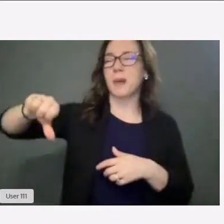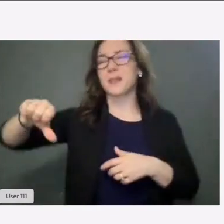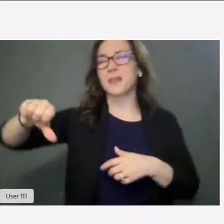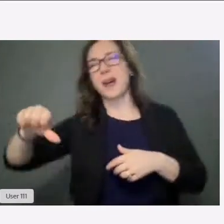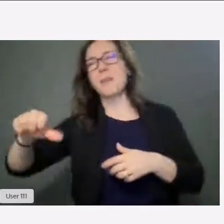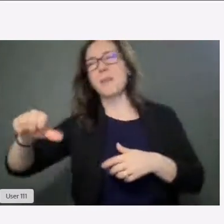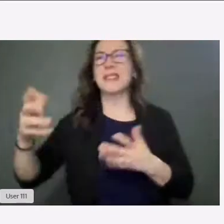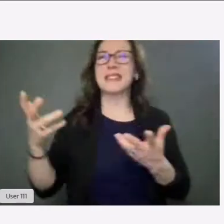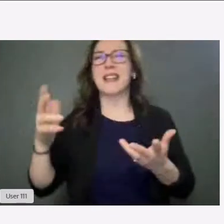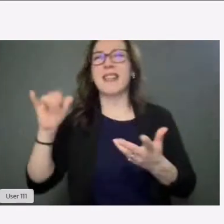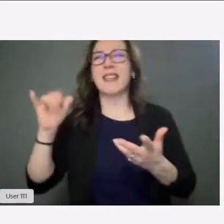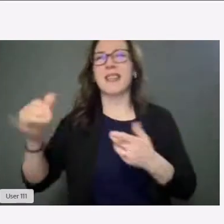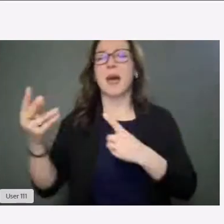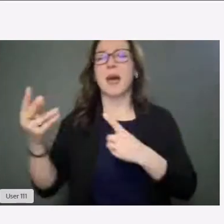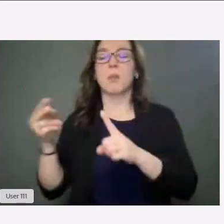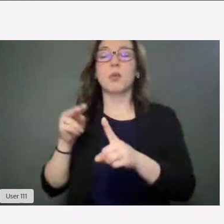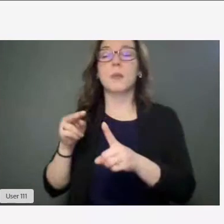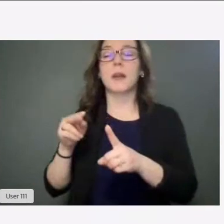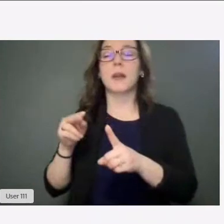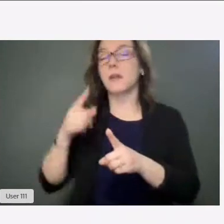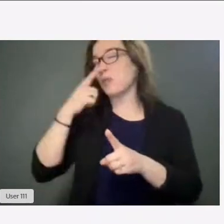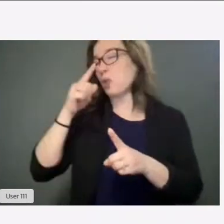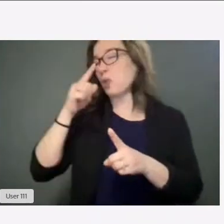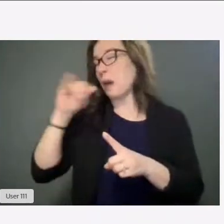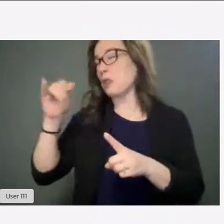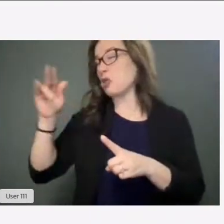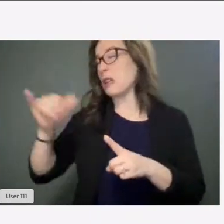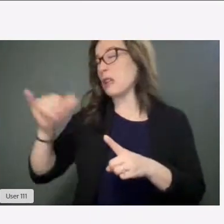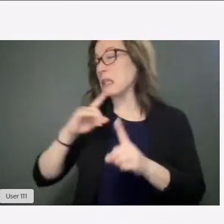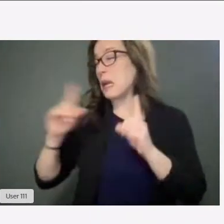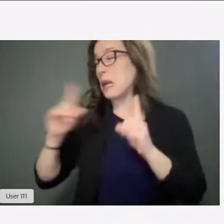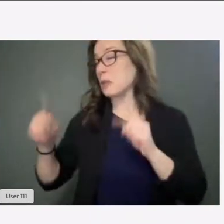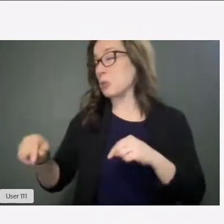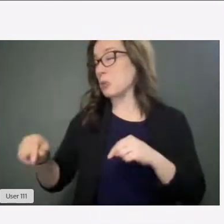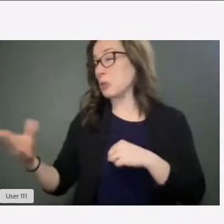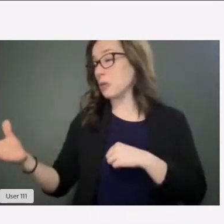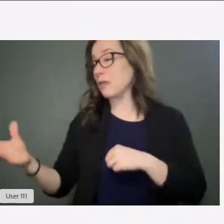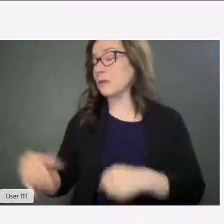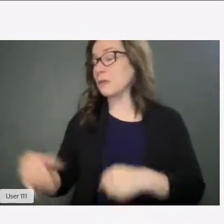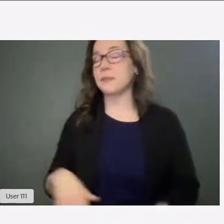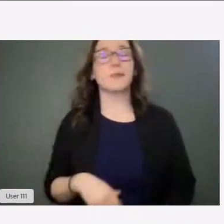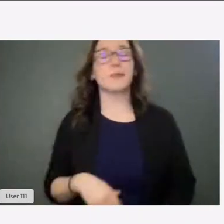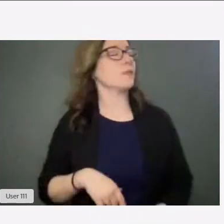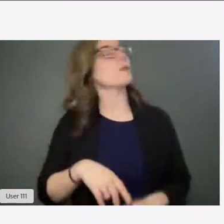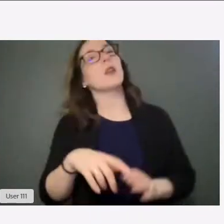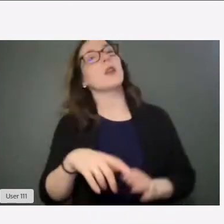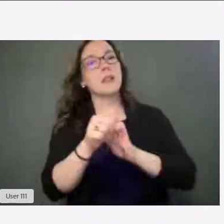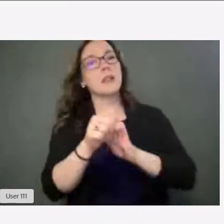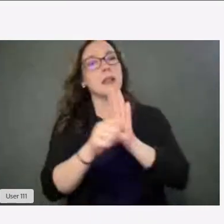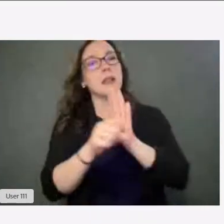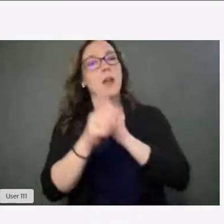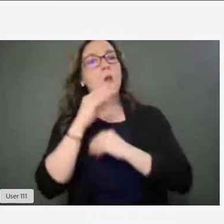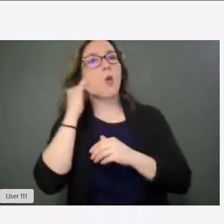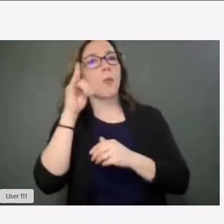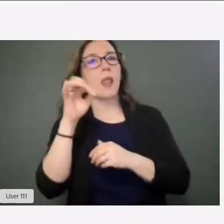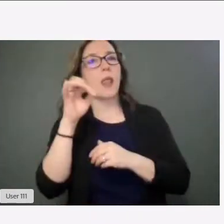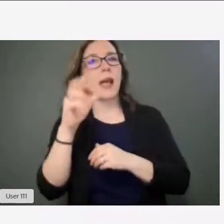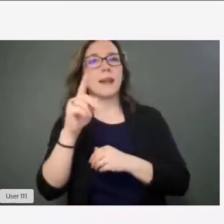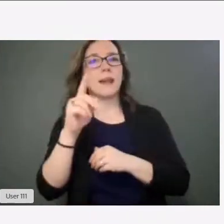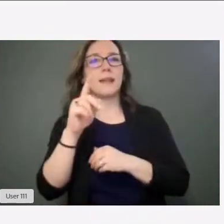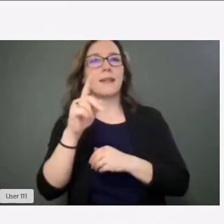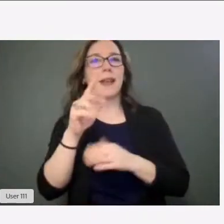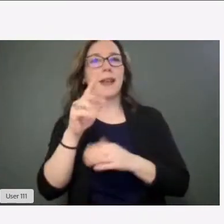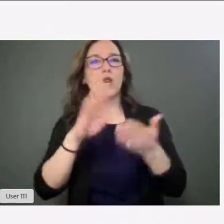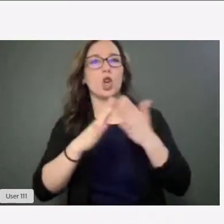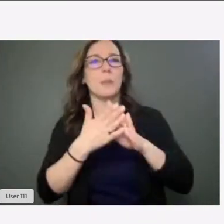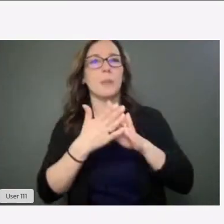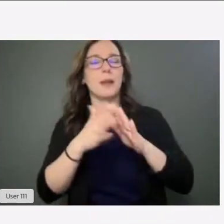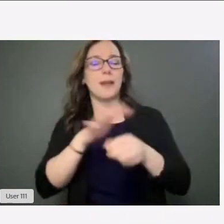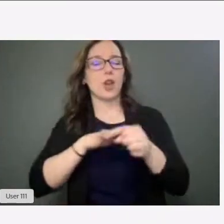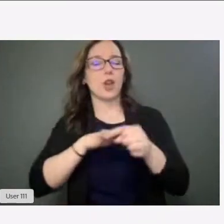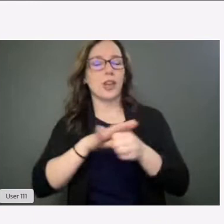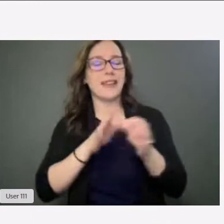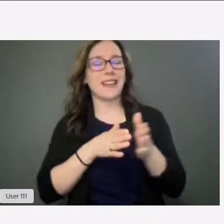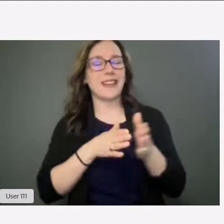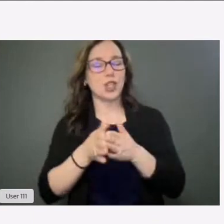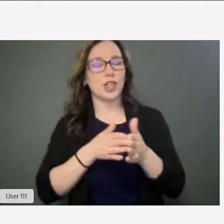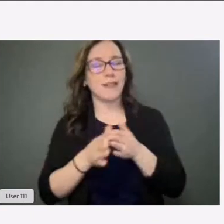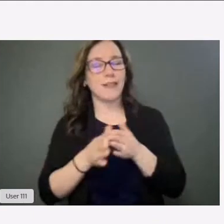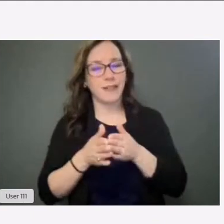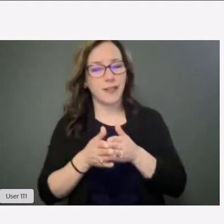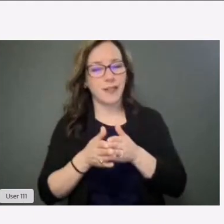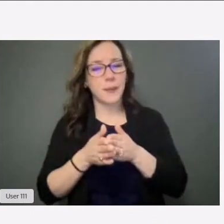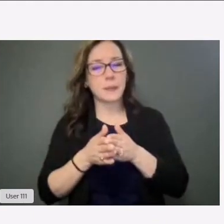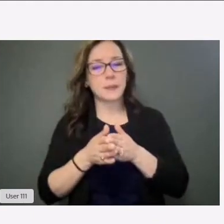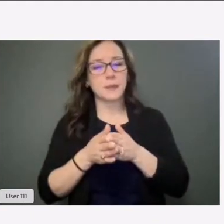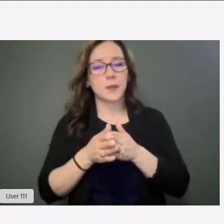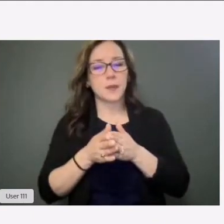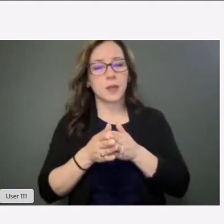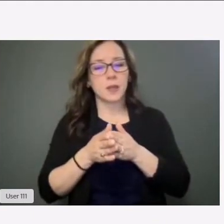any additional thoughts? For the State Homeland Security Program and Urban Area Security Initiative, for